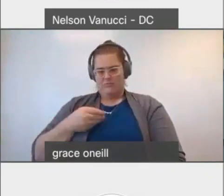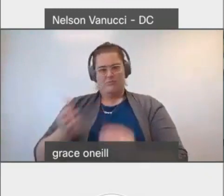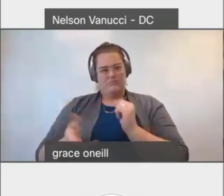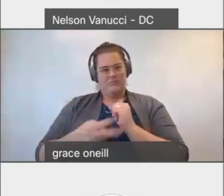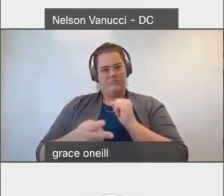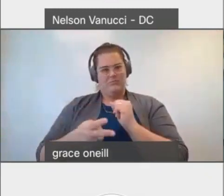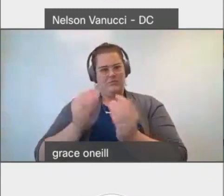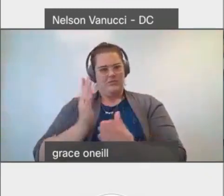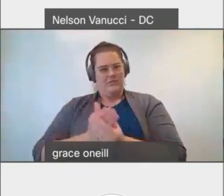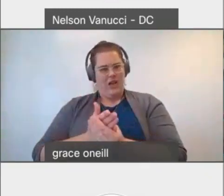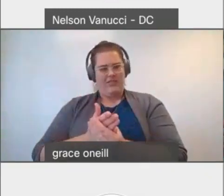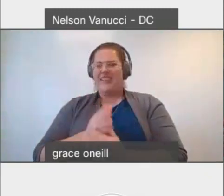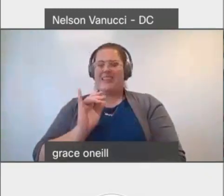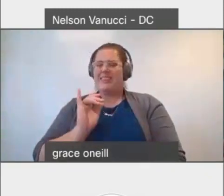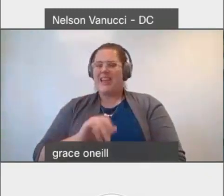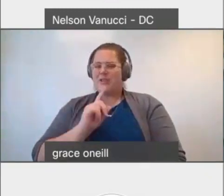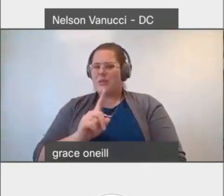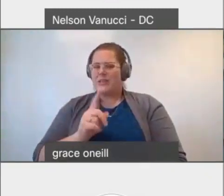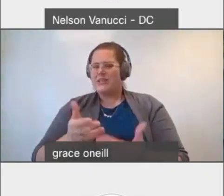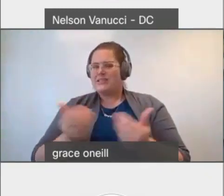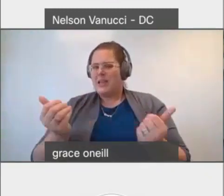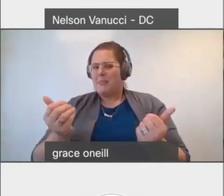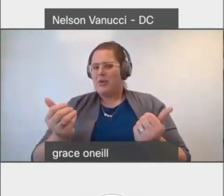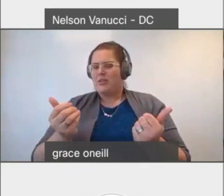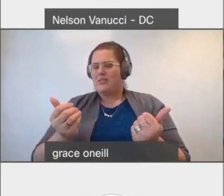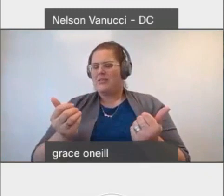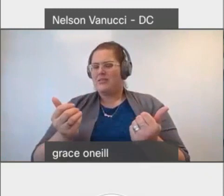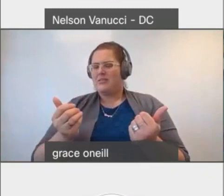That's kind of separate from the